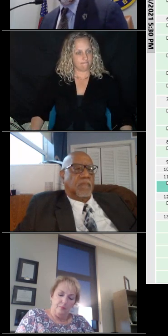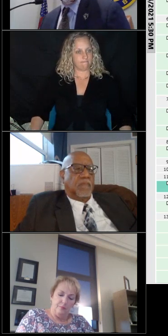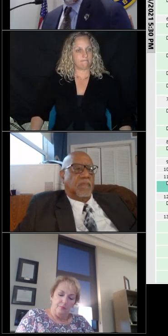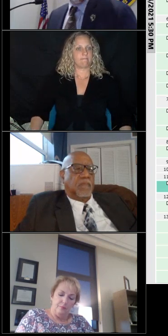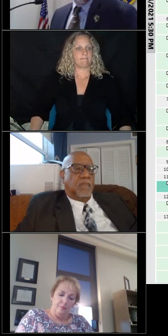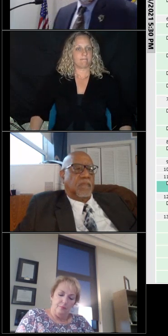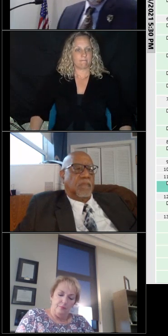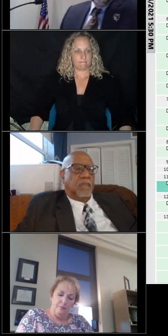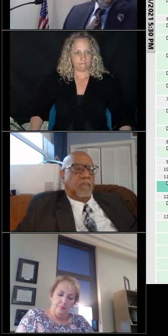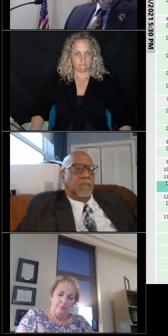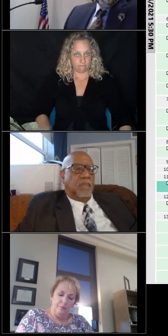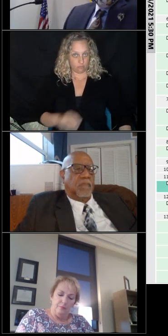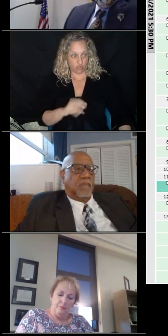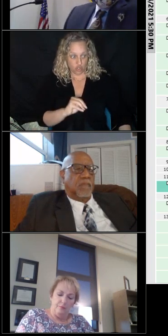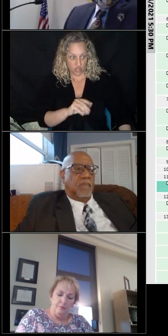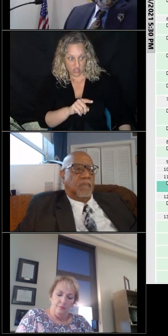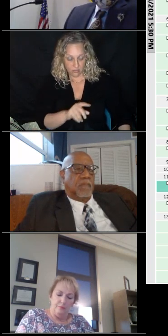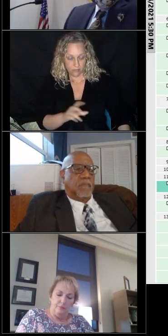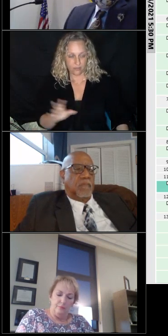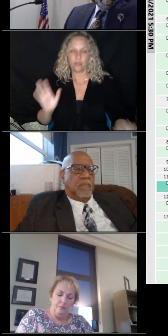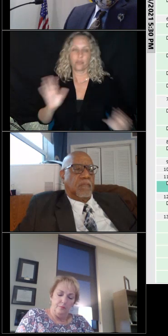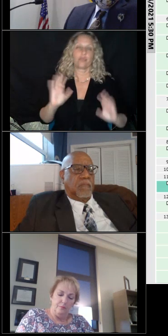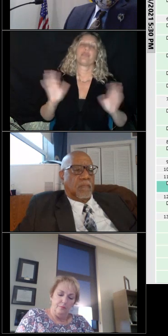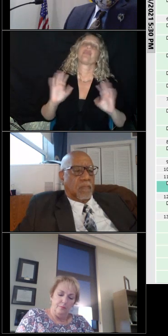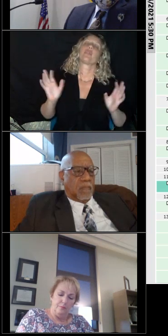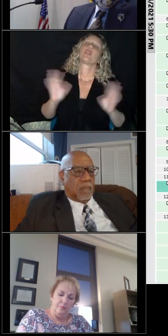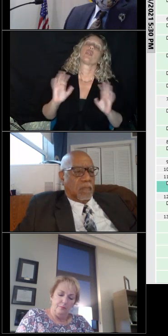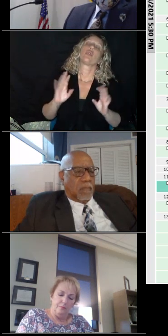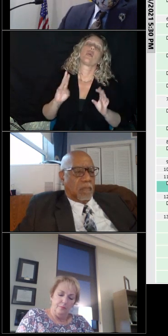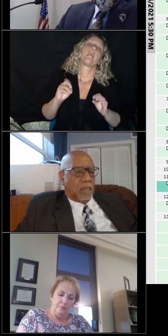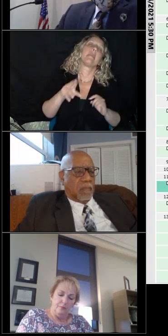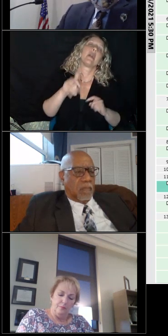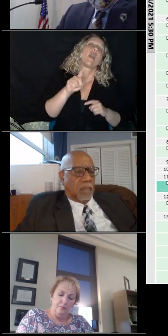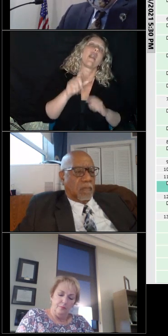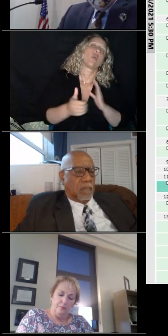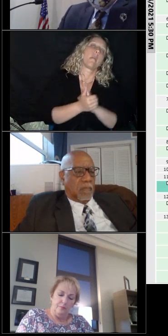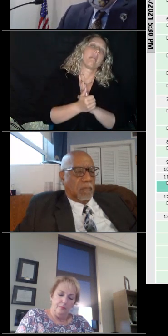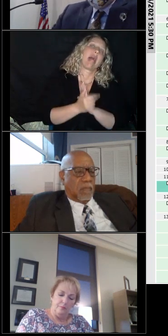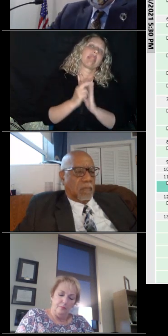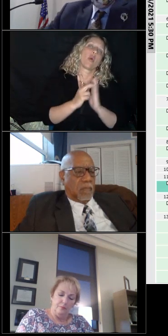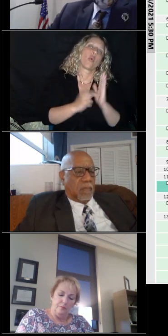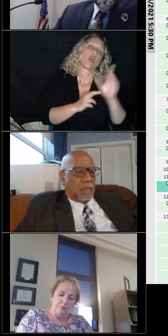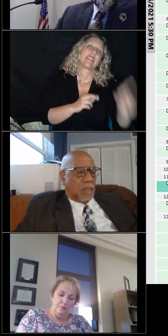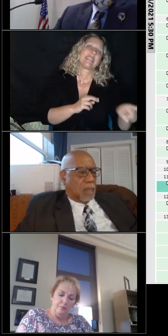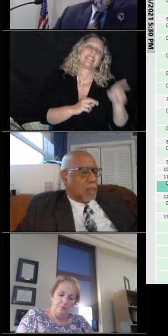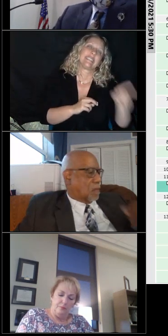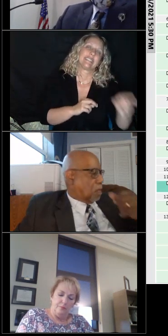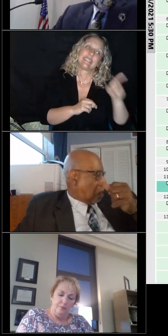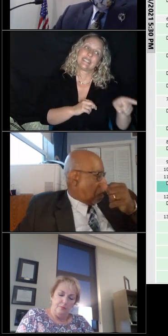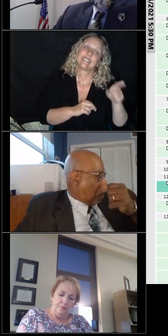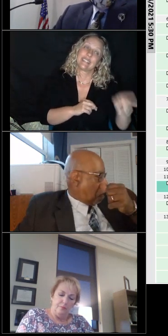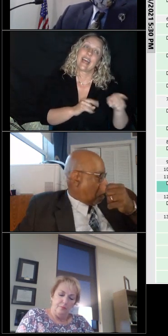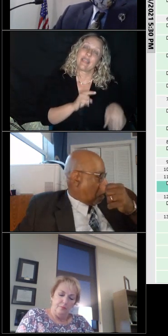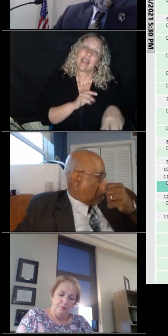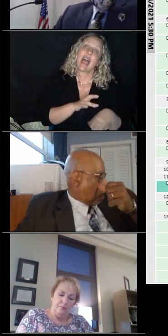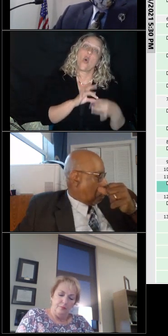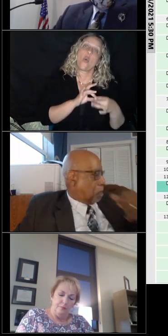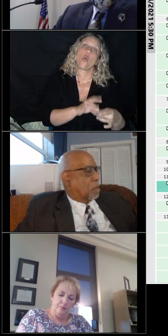Jim? No, Mayor, you'd have to amend the ordinance. The ordinance makes